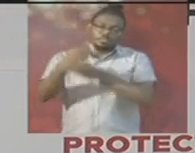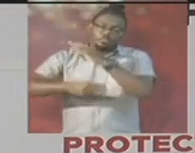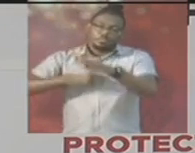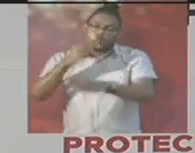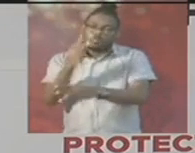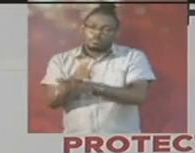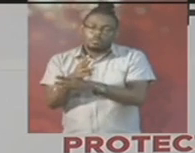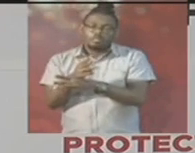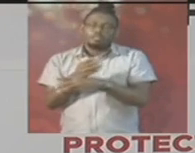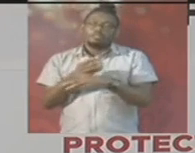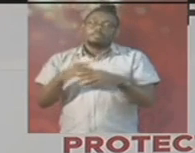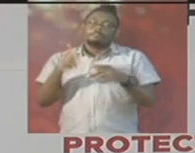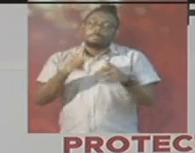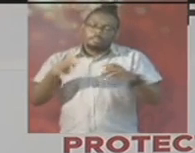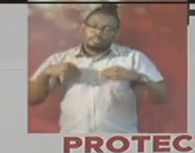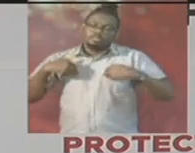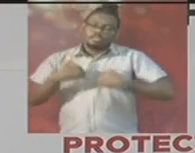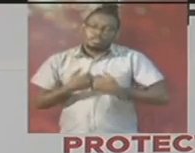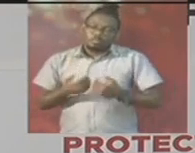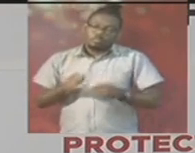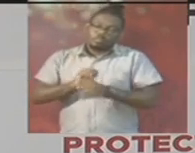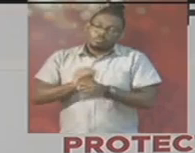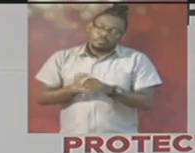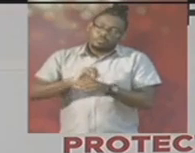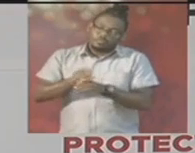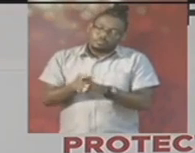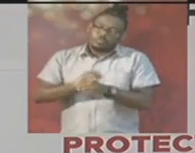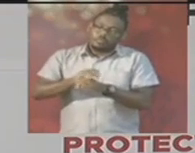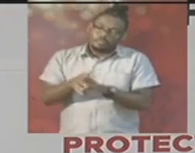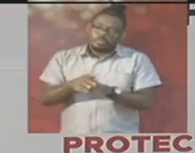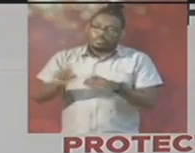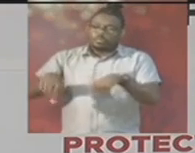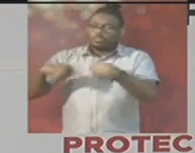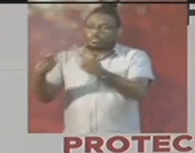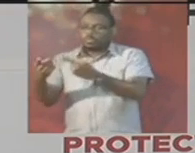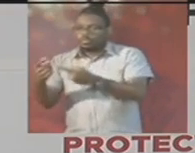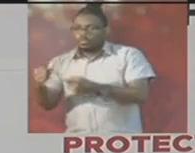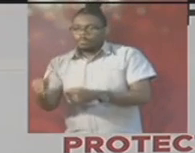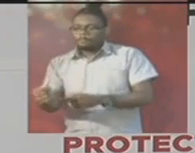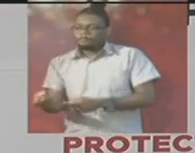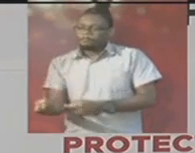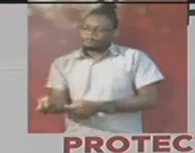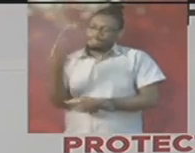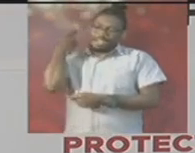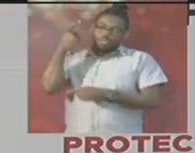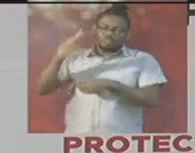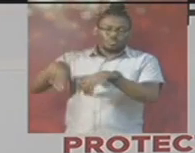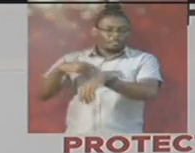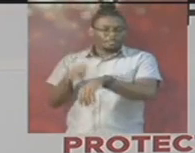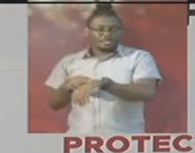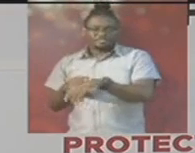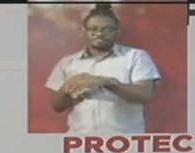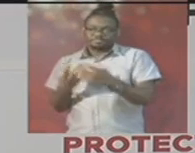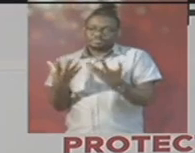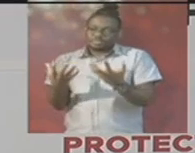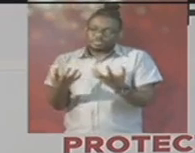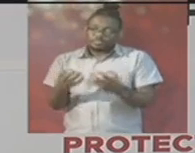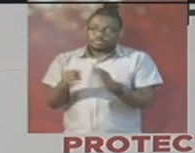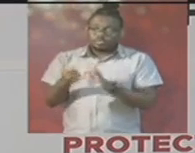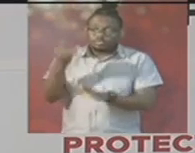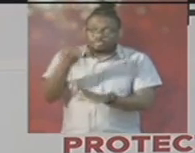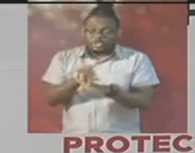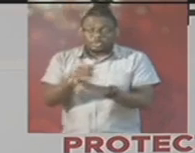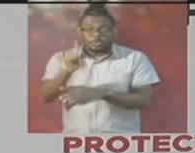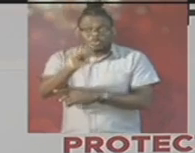People are tired. People want to go back to how life was in January 2020. But